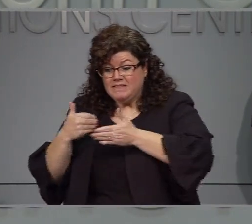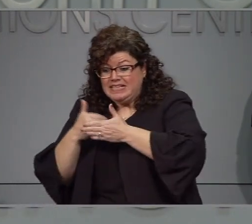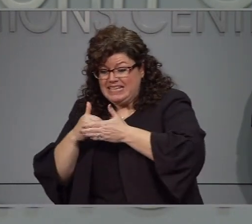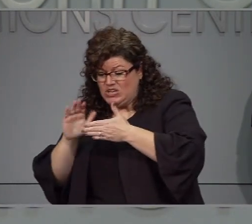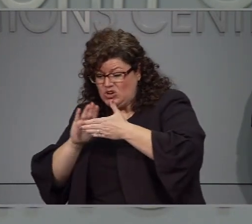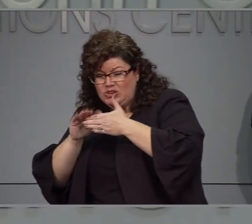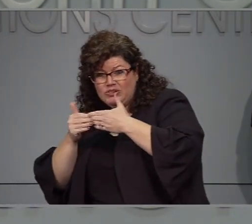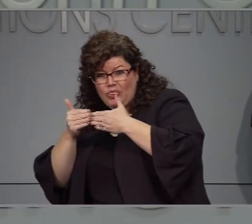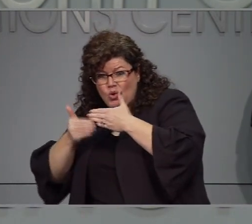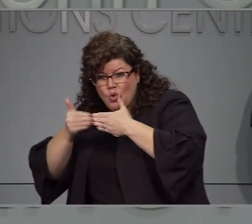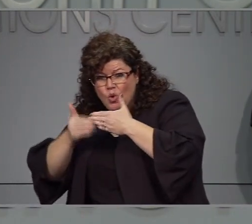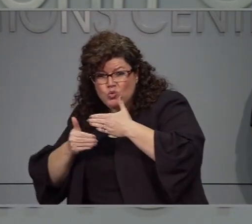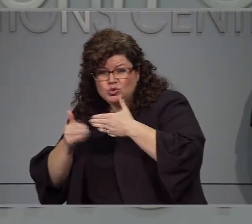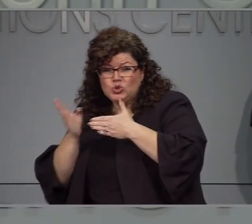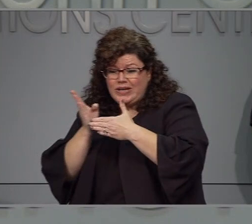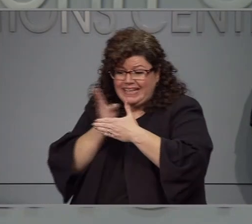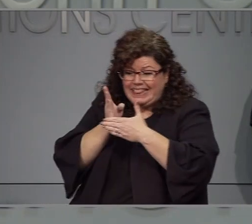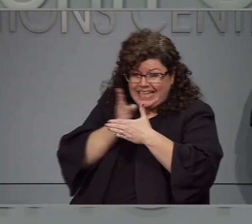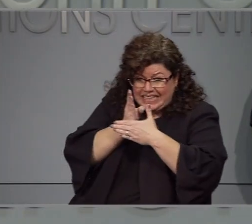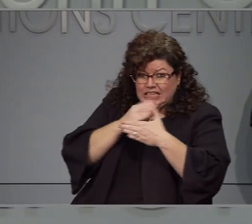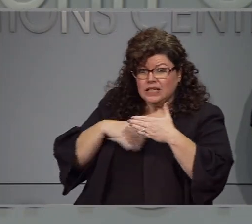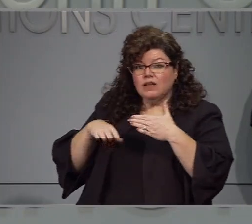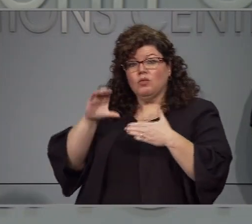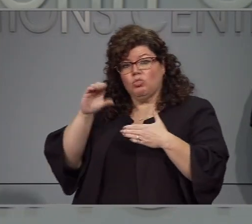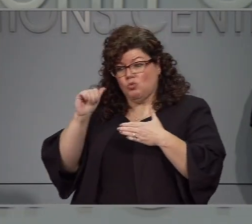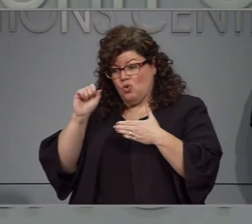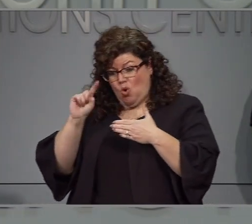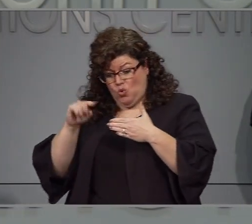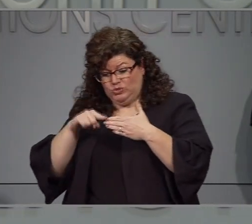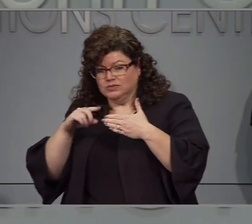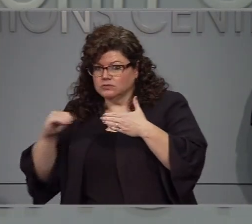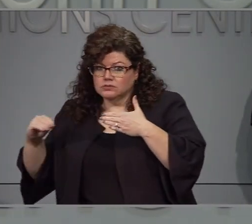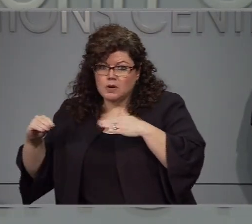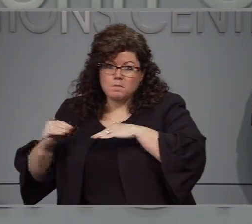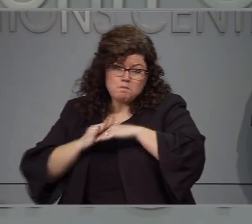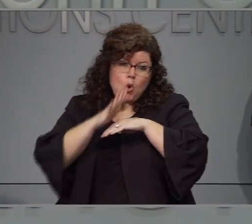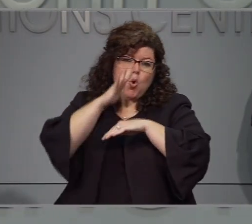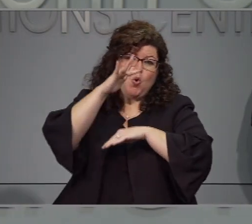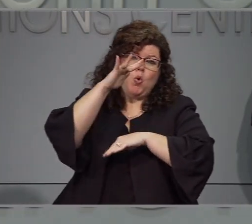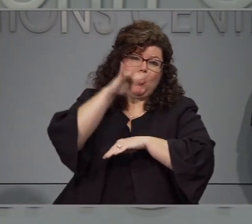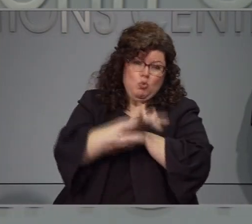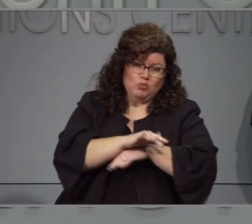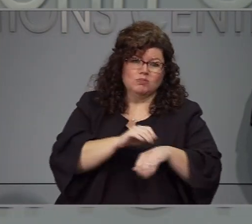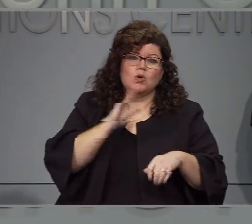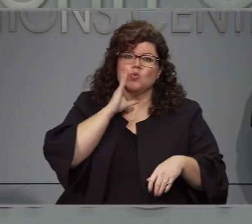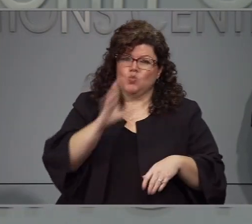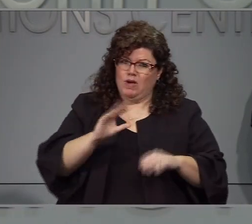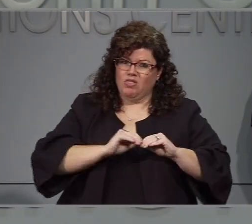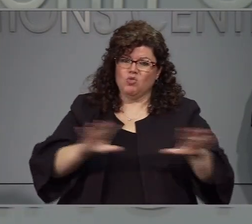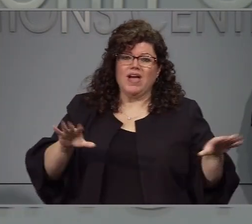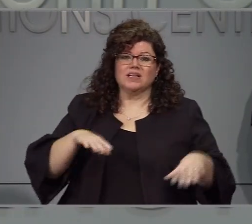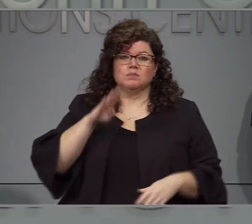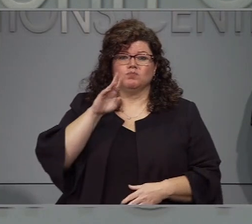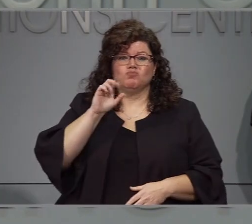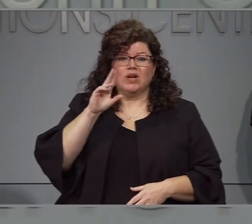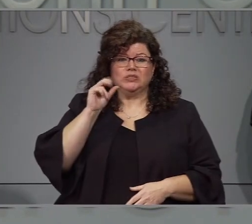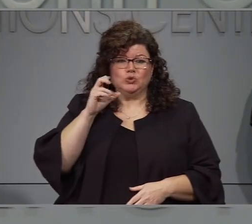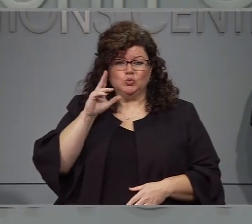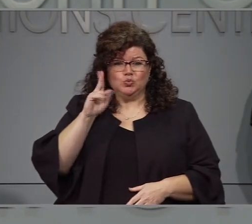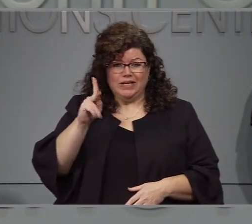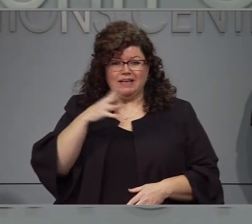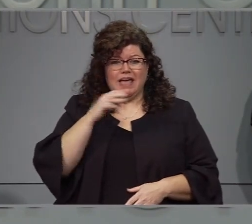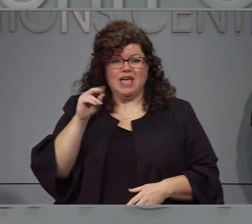well as inland. Along the coast, storm surge will be a significant threat, particularly in Brunswick and New Hanover